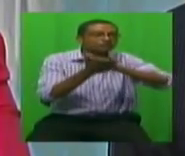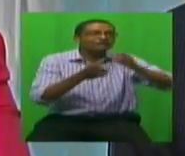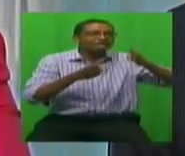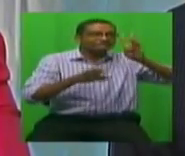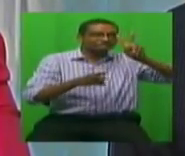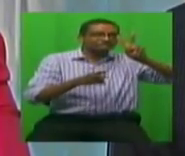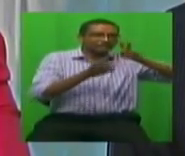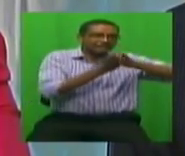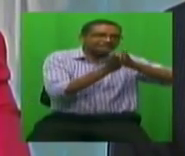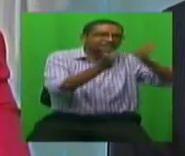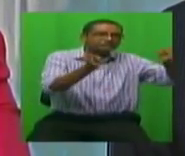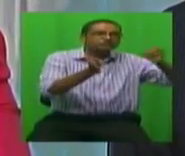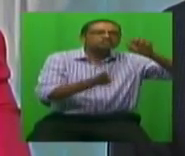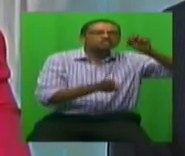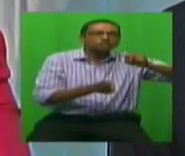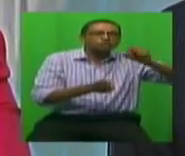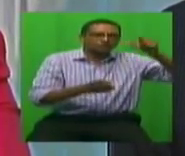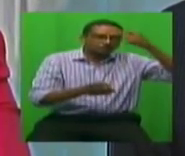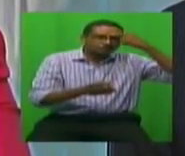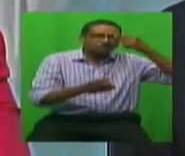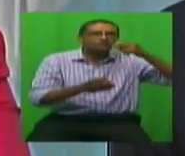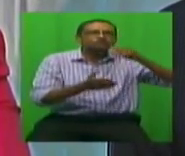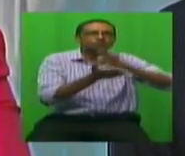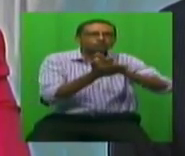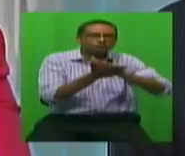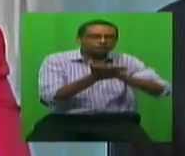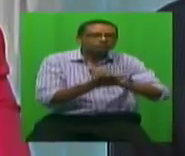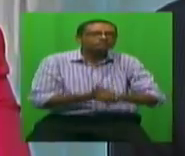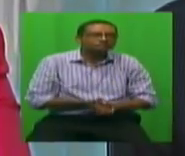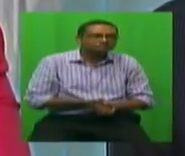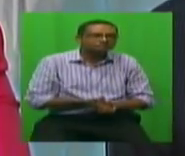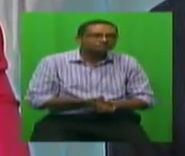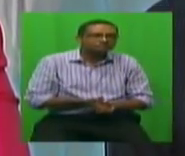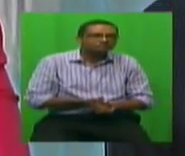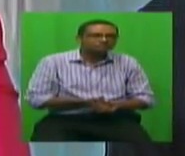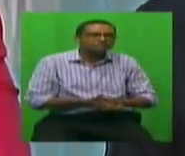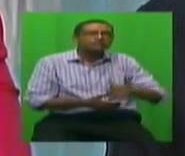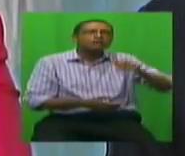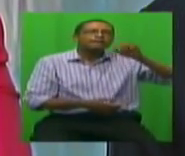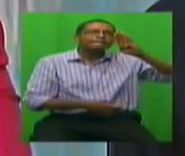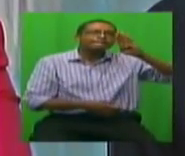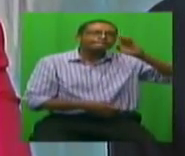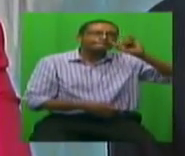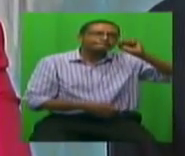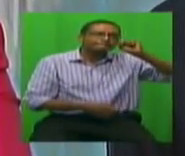School, the Vega de Oropouche ECCE Center, the Vishnu